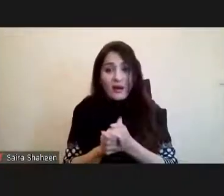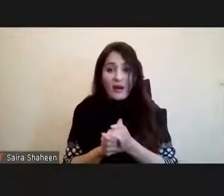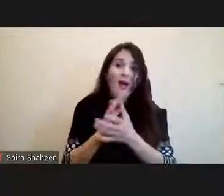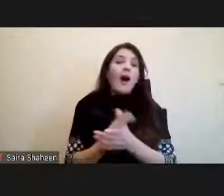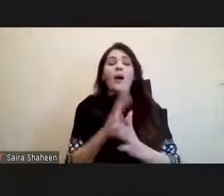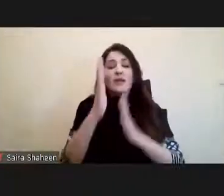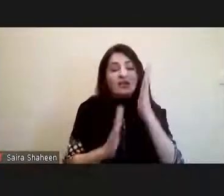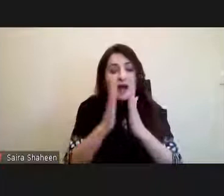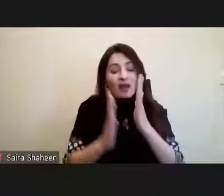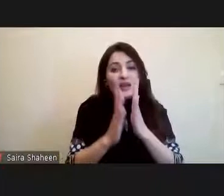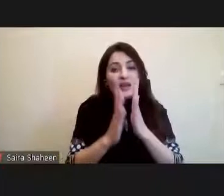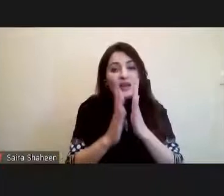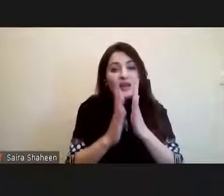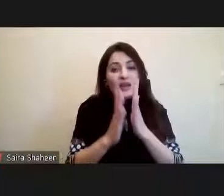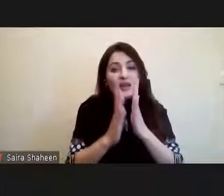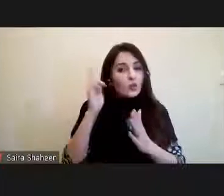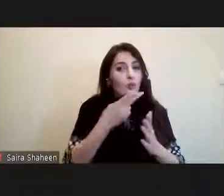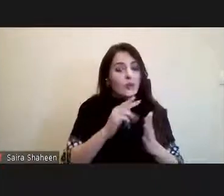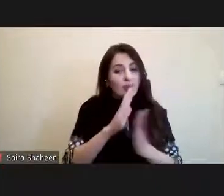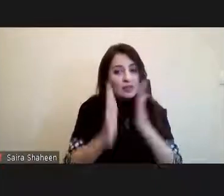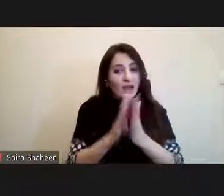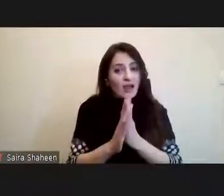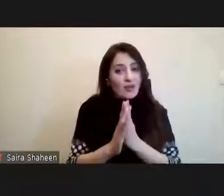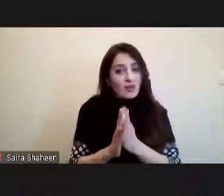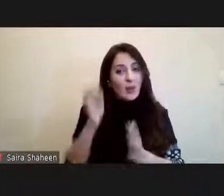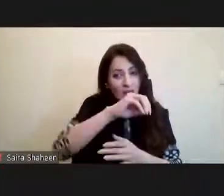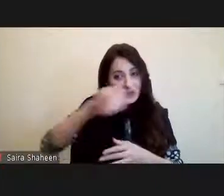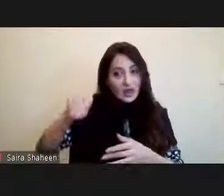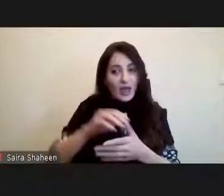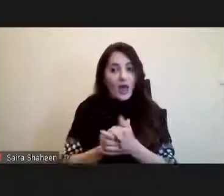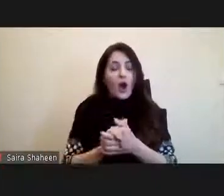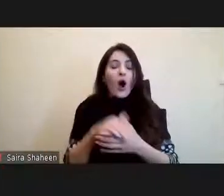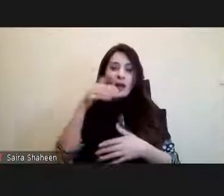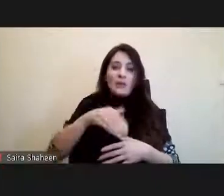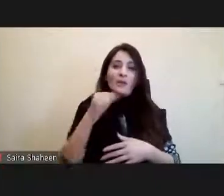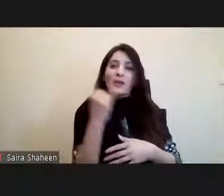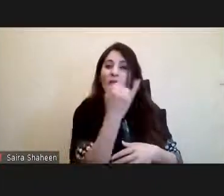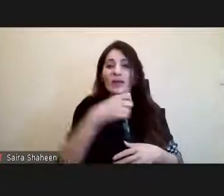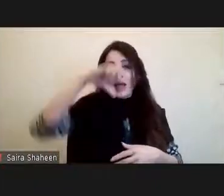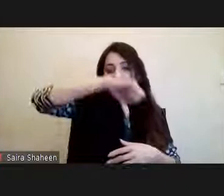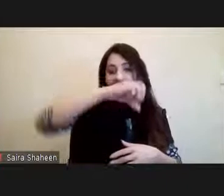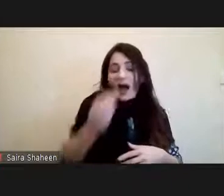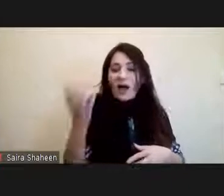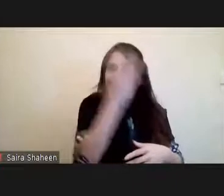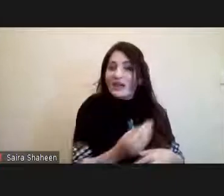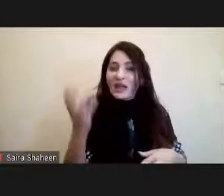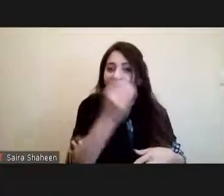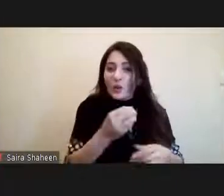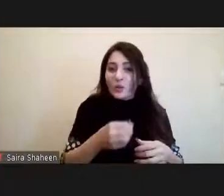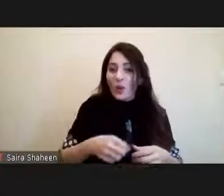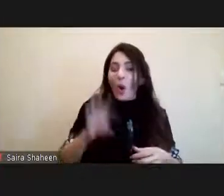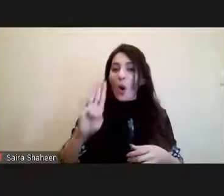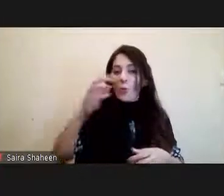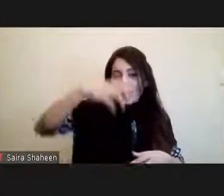on a 9-day trip to Brazil to learn firsthand how being deaf or using sign language affects a person's interactions on social